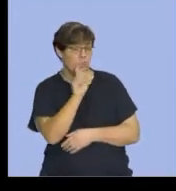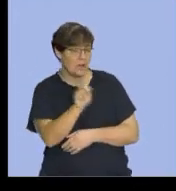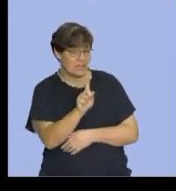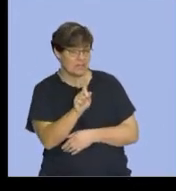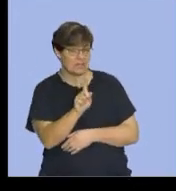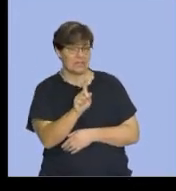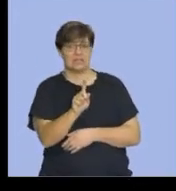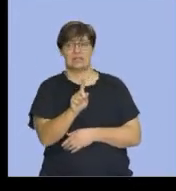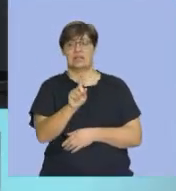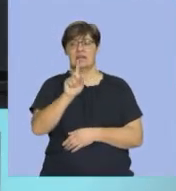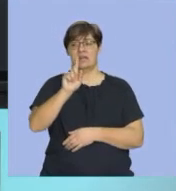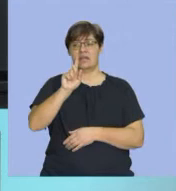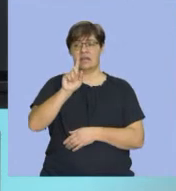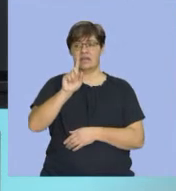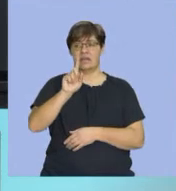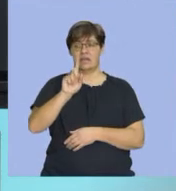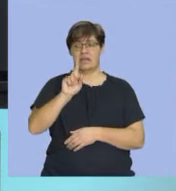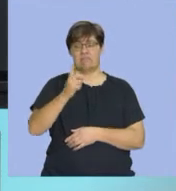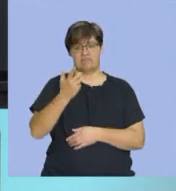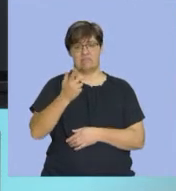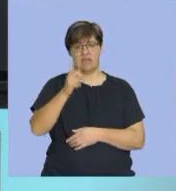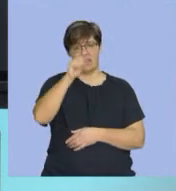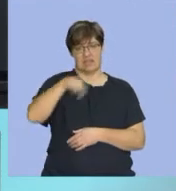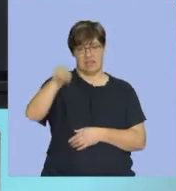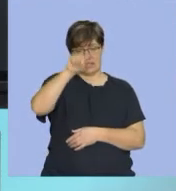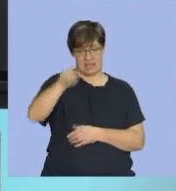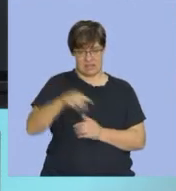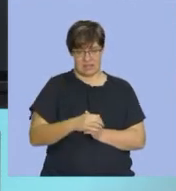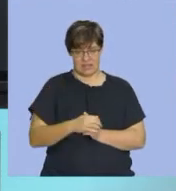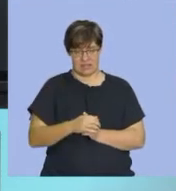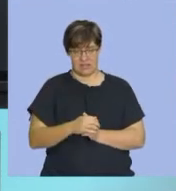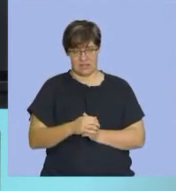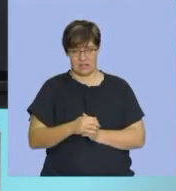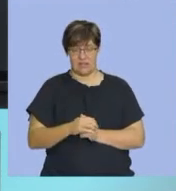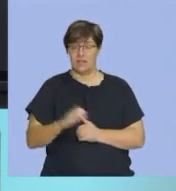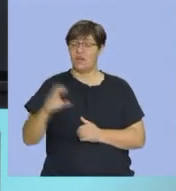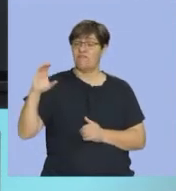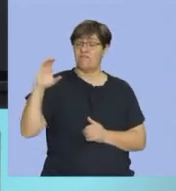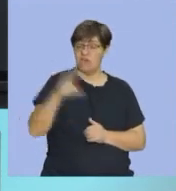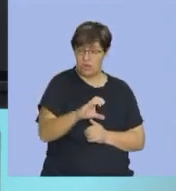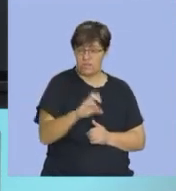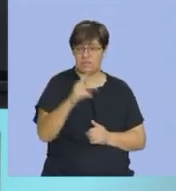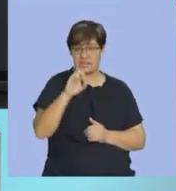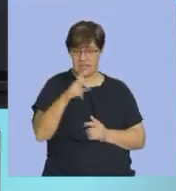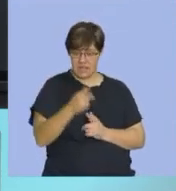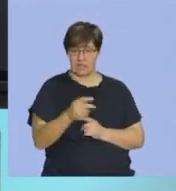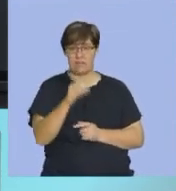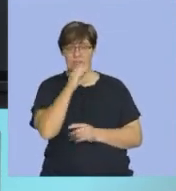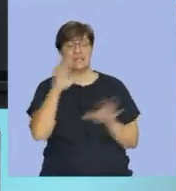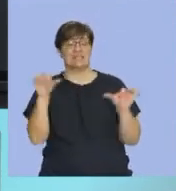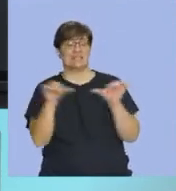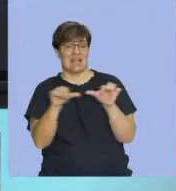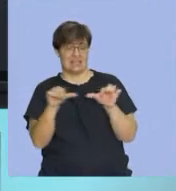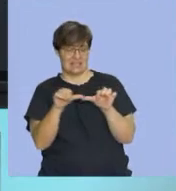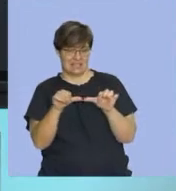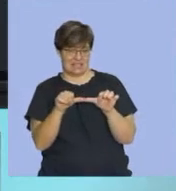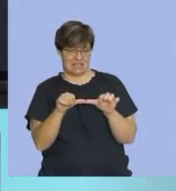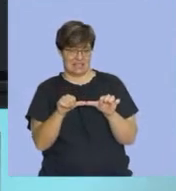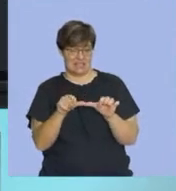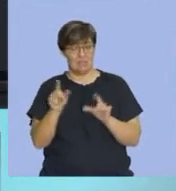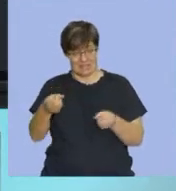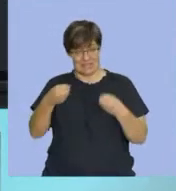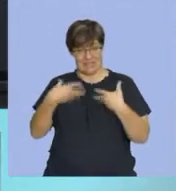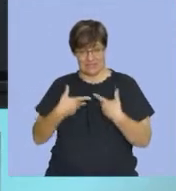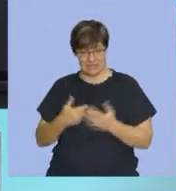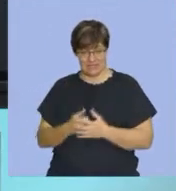theta. But the vertical component is still a force. Force is still a vector. Vector means size. That's